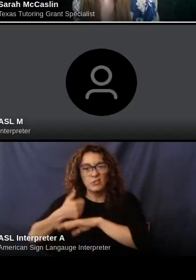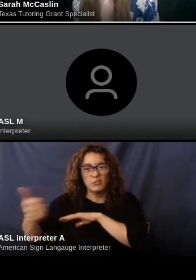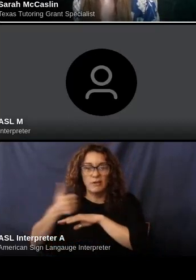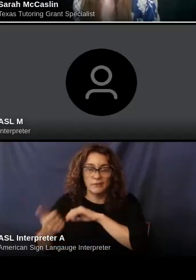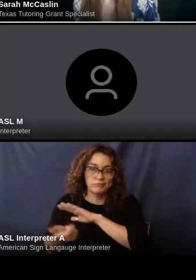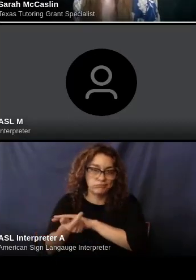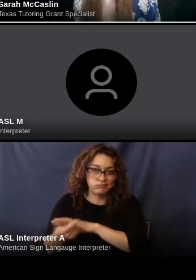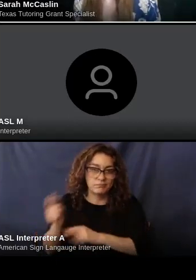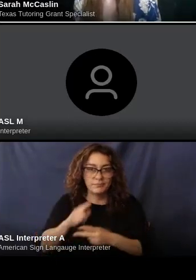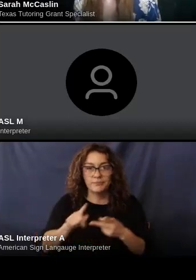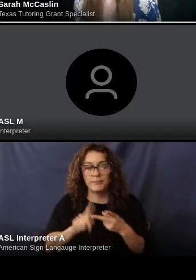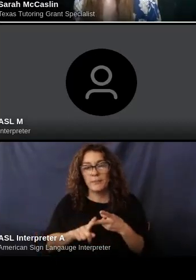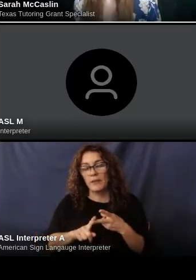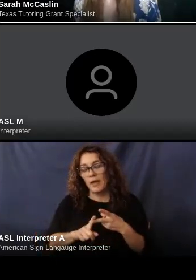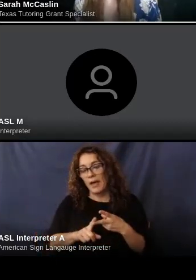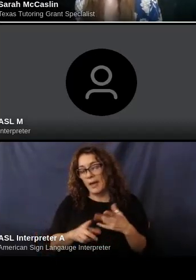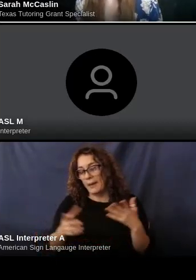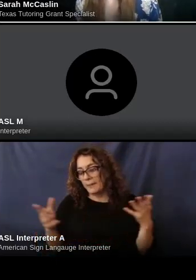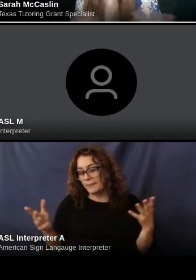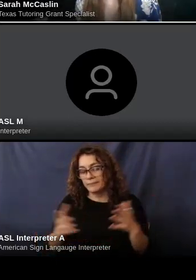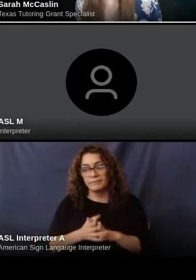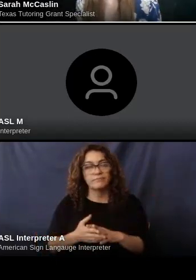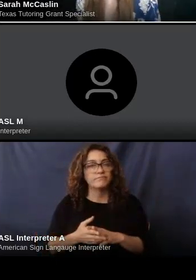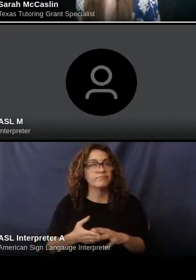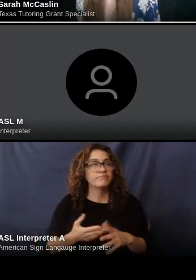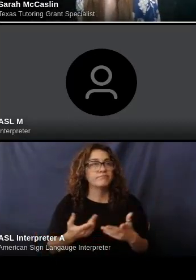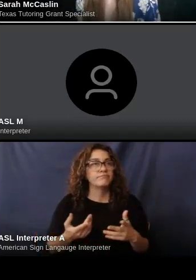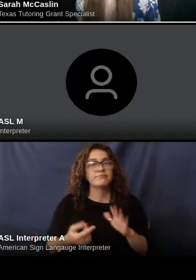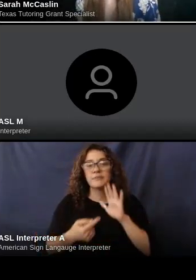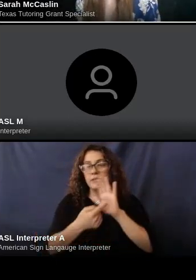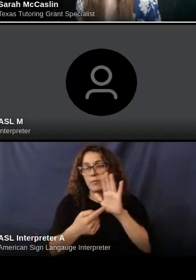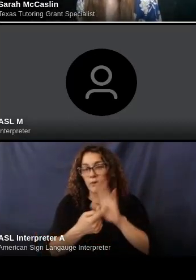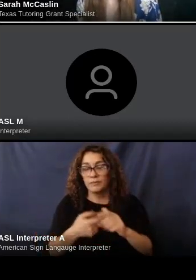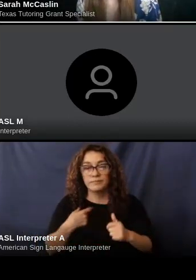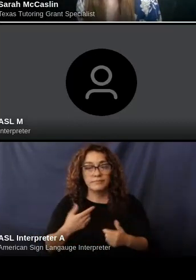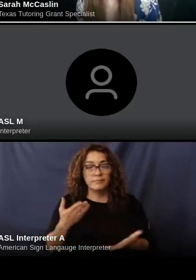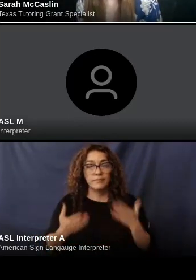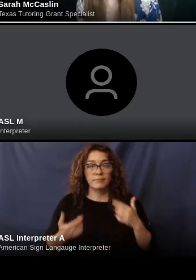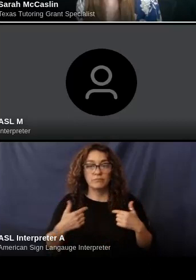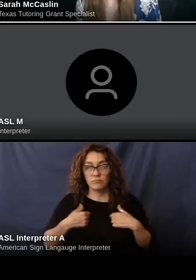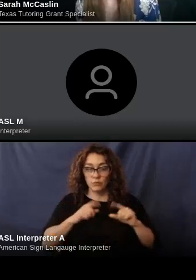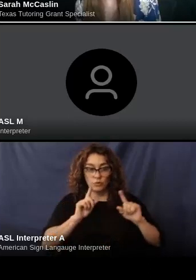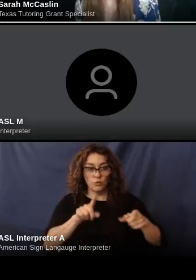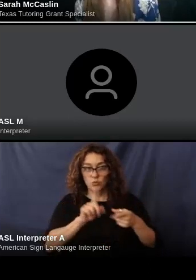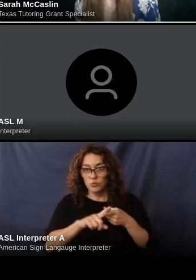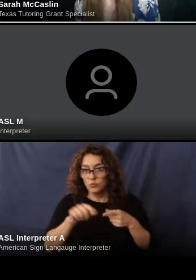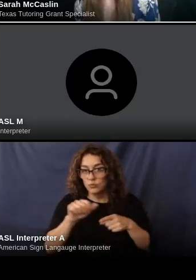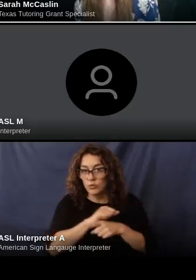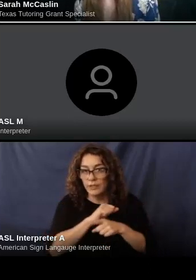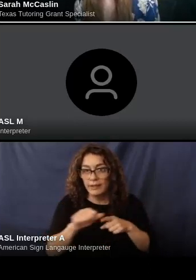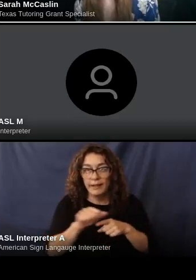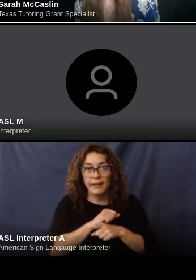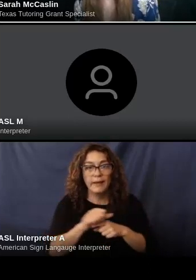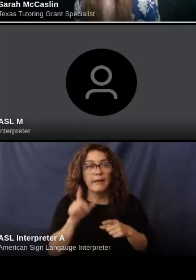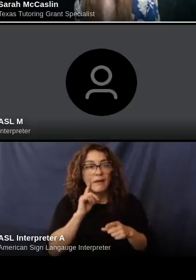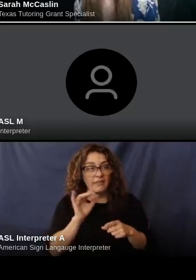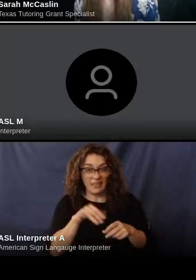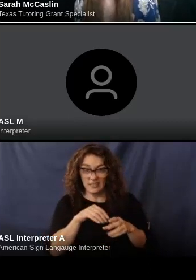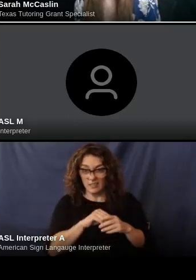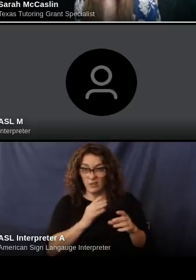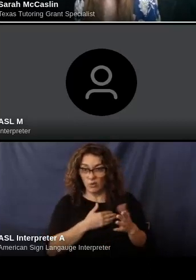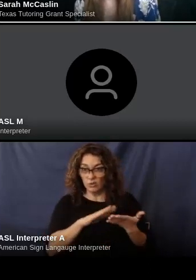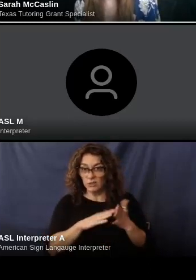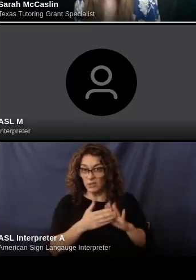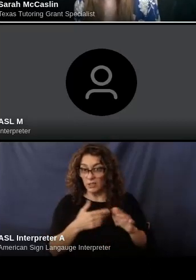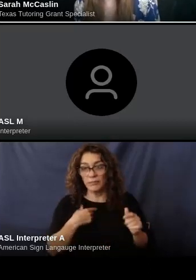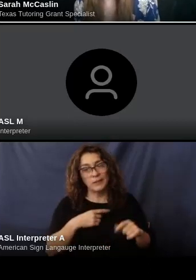employee going to training that takes place in the residing city, things like food and lodging costs are not